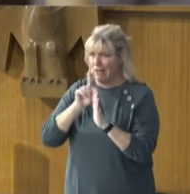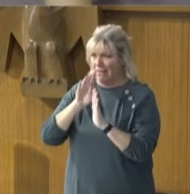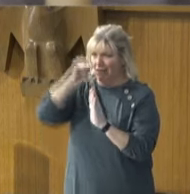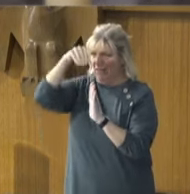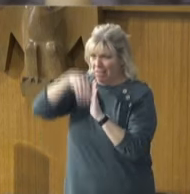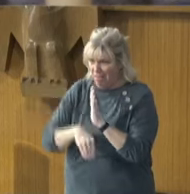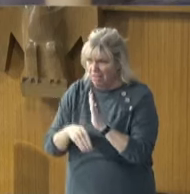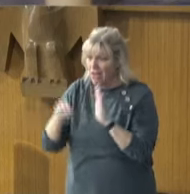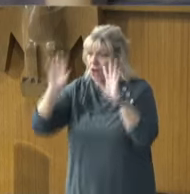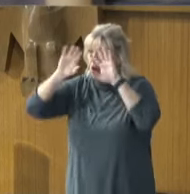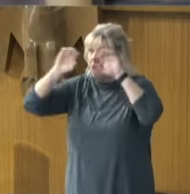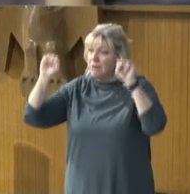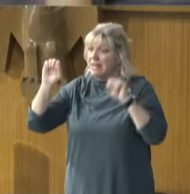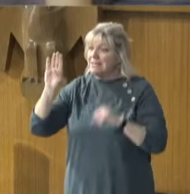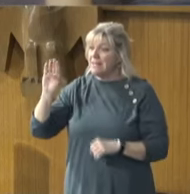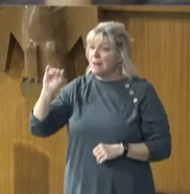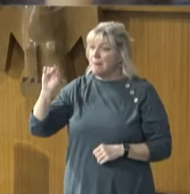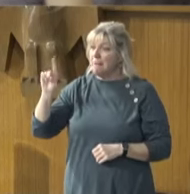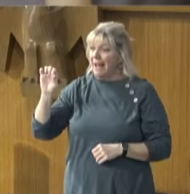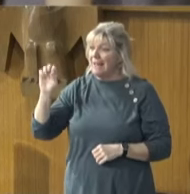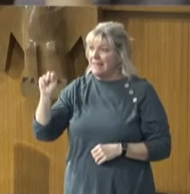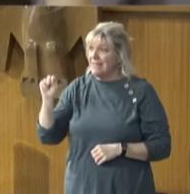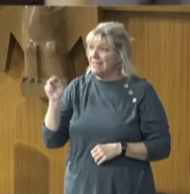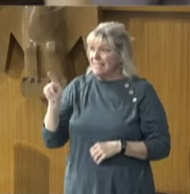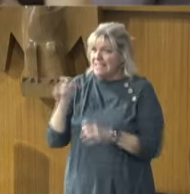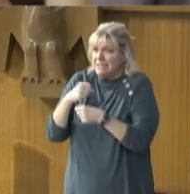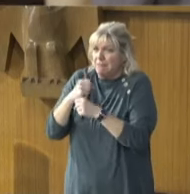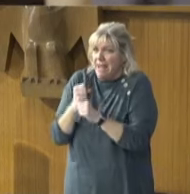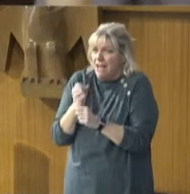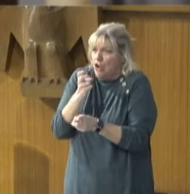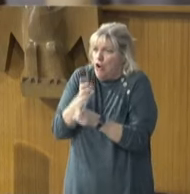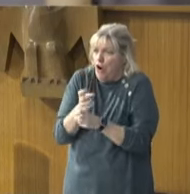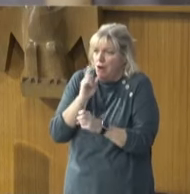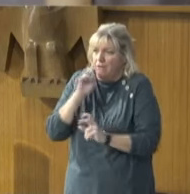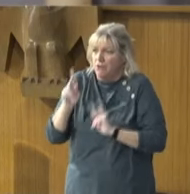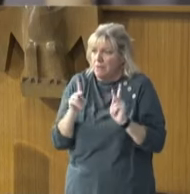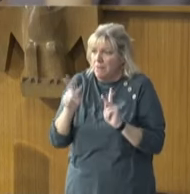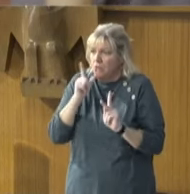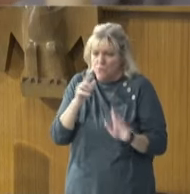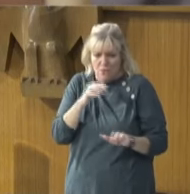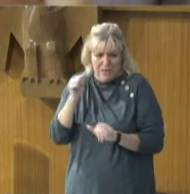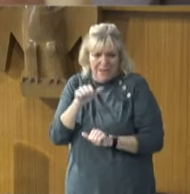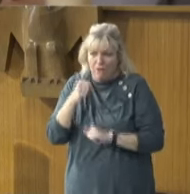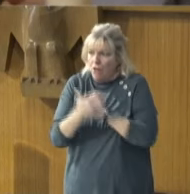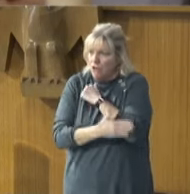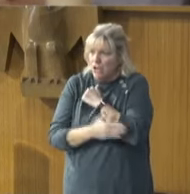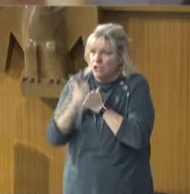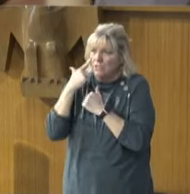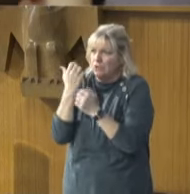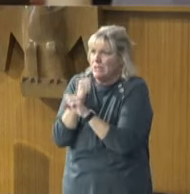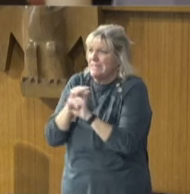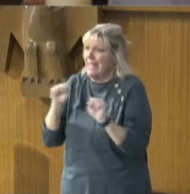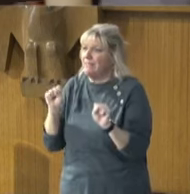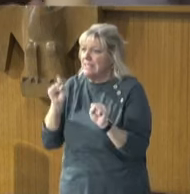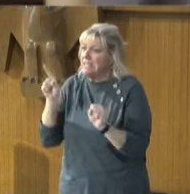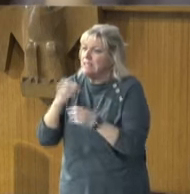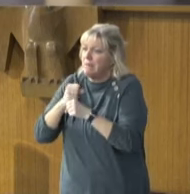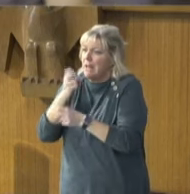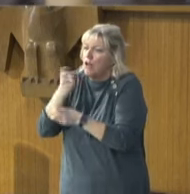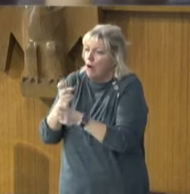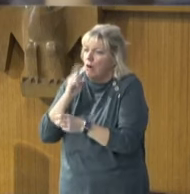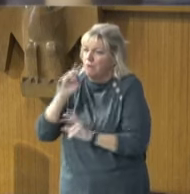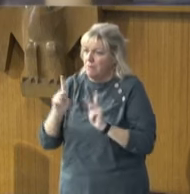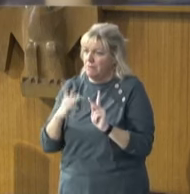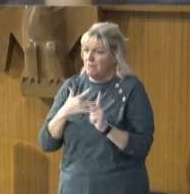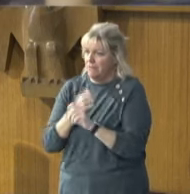Biden has made it unnecessarily difficult for asylum seekers to find refuge in our nation. So too, the current administration,